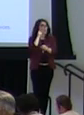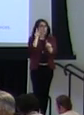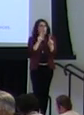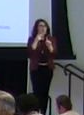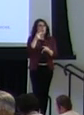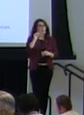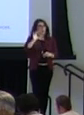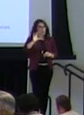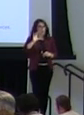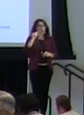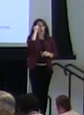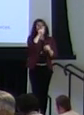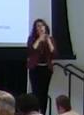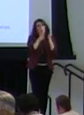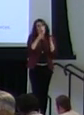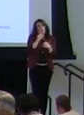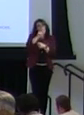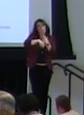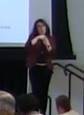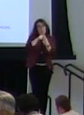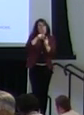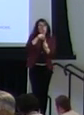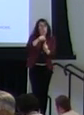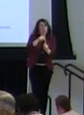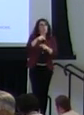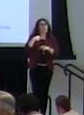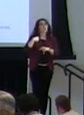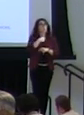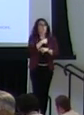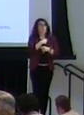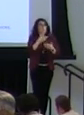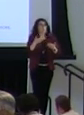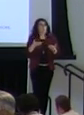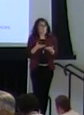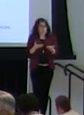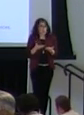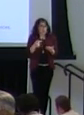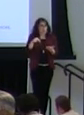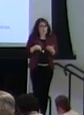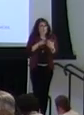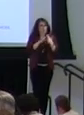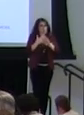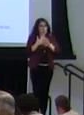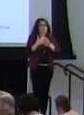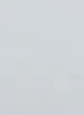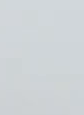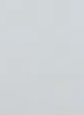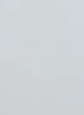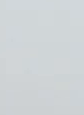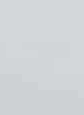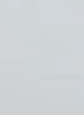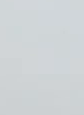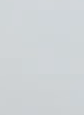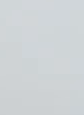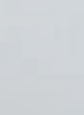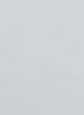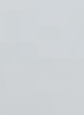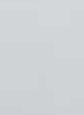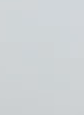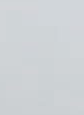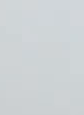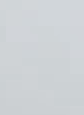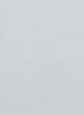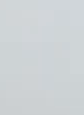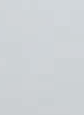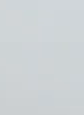African Americans in particular. And so those of us who are here in this community have to recognize that until